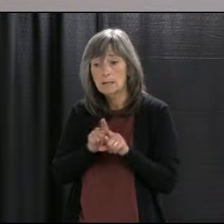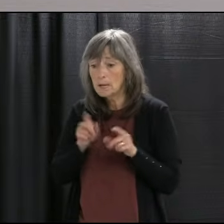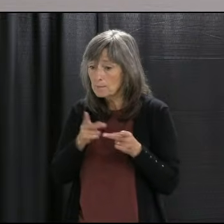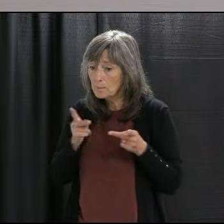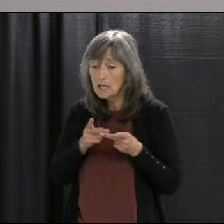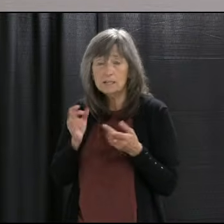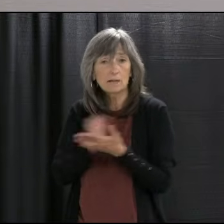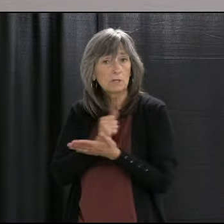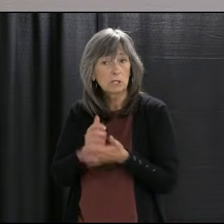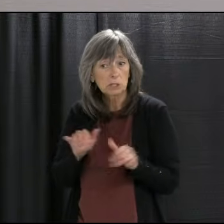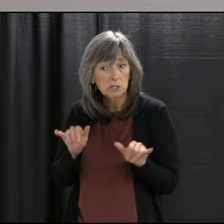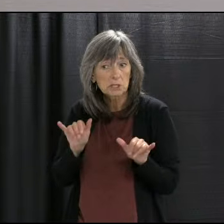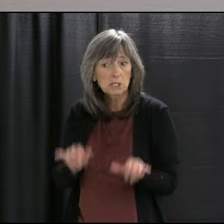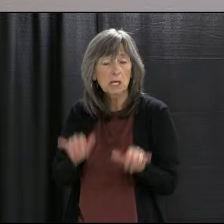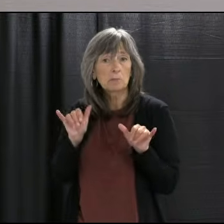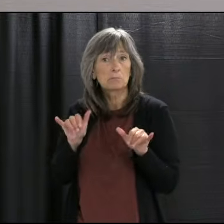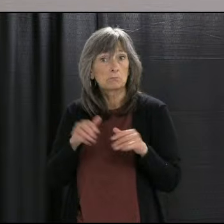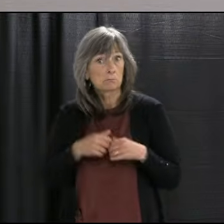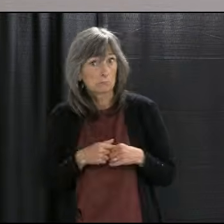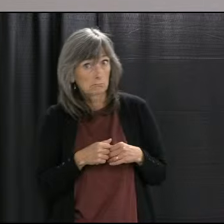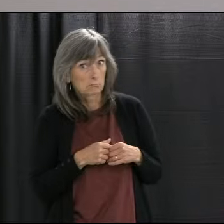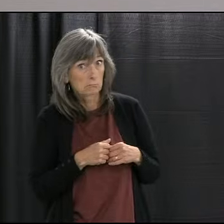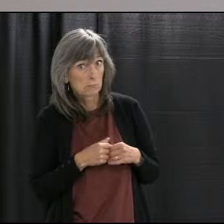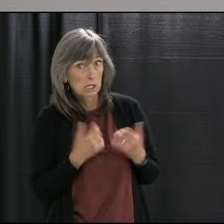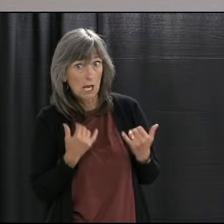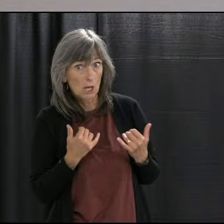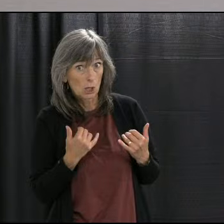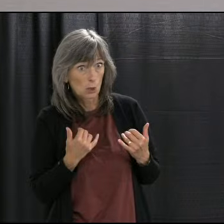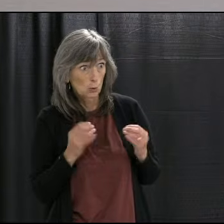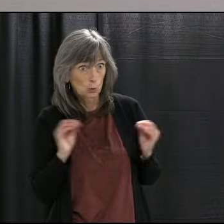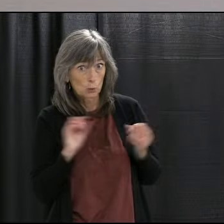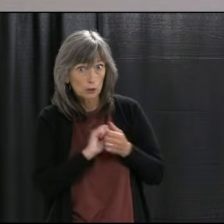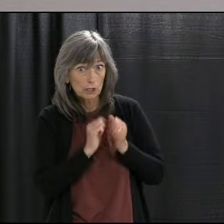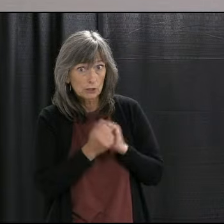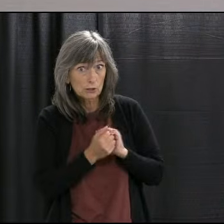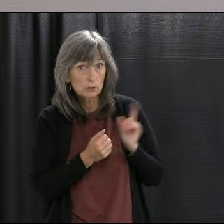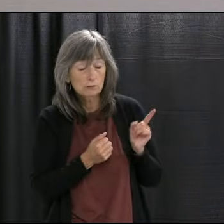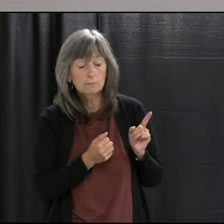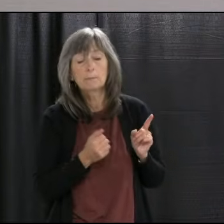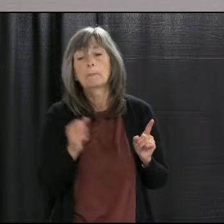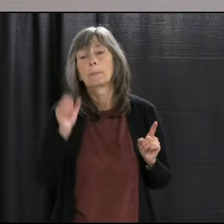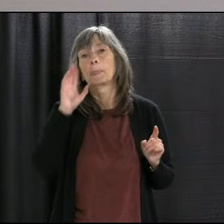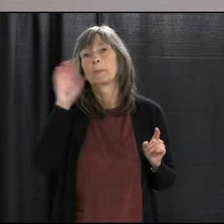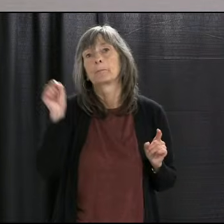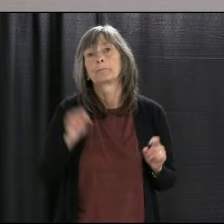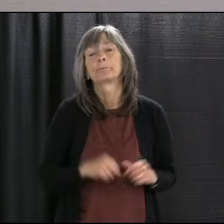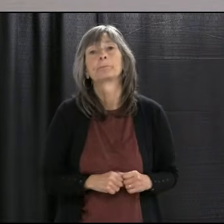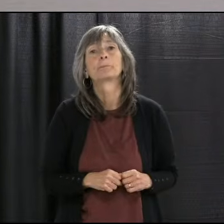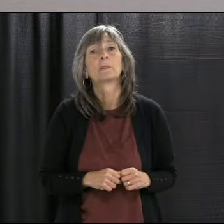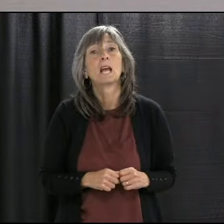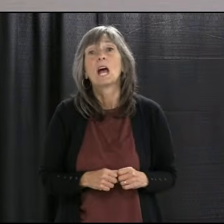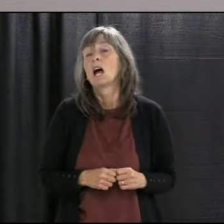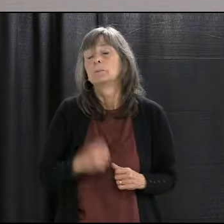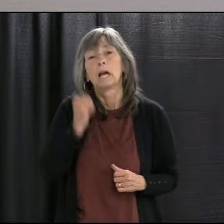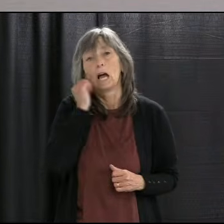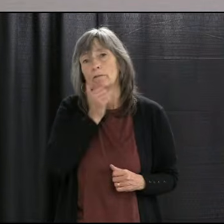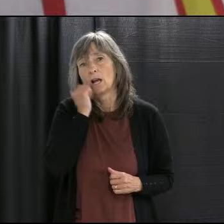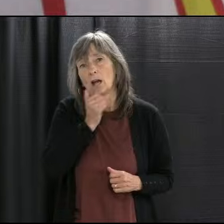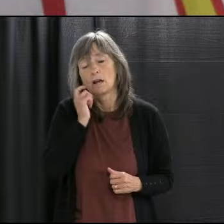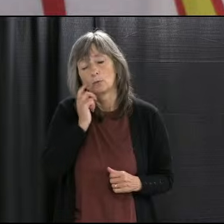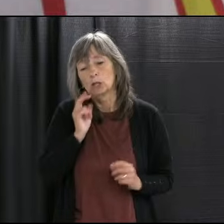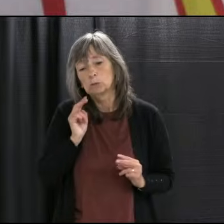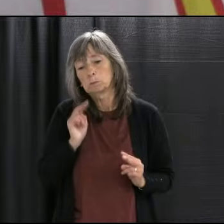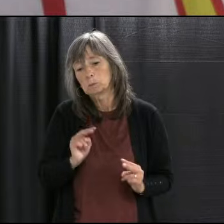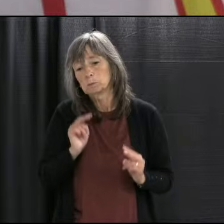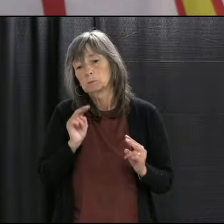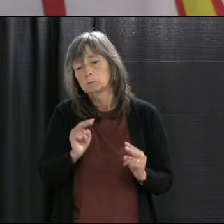smoke. Where do things stand now, though, with that? Is that still? Yeah, so I think it is a day-by-day analysis. I